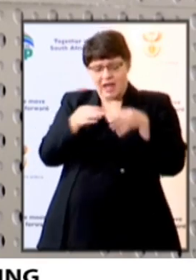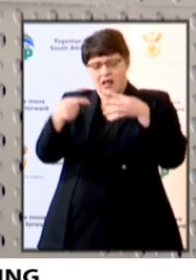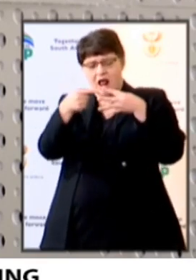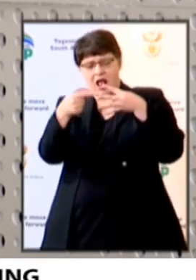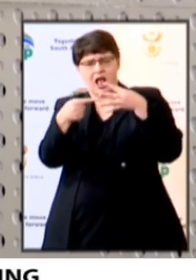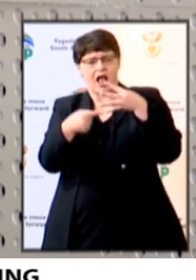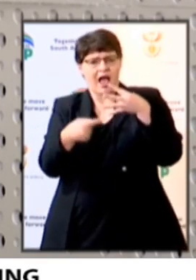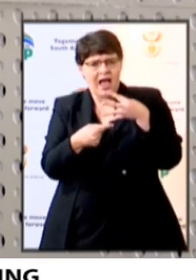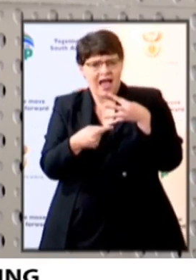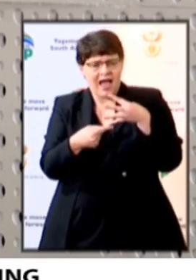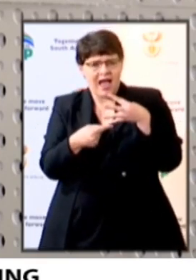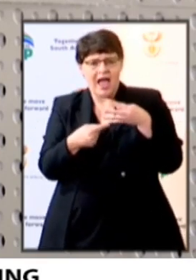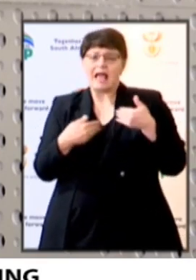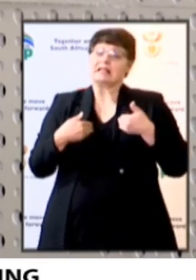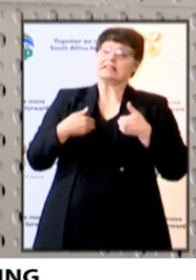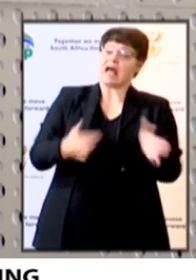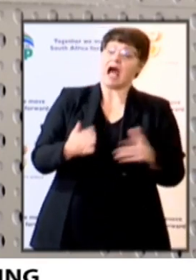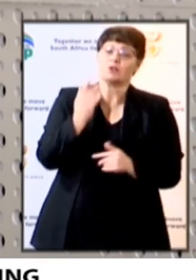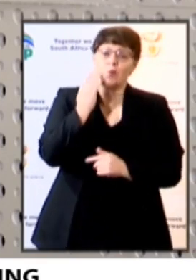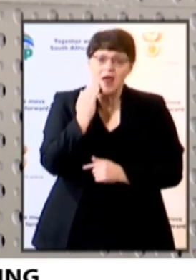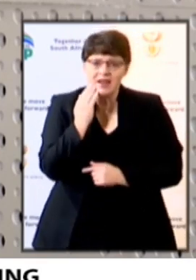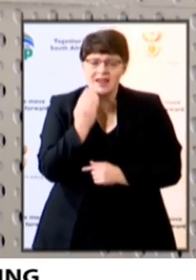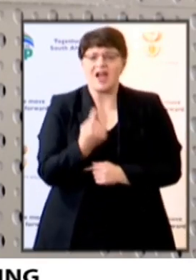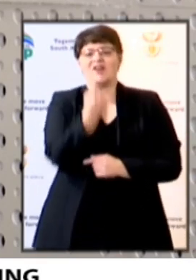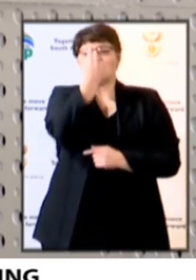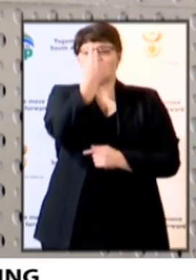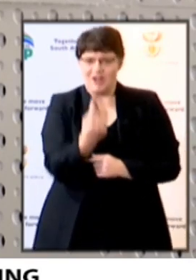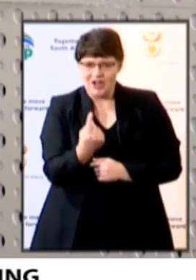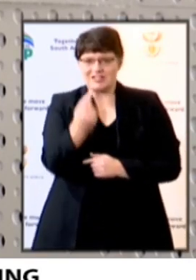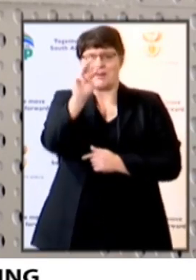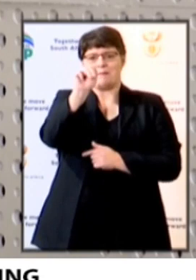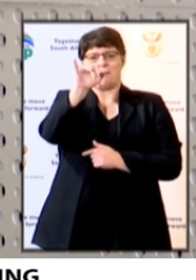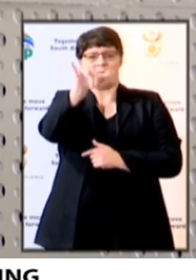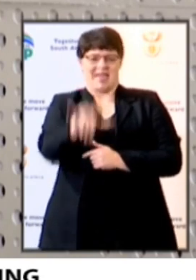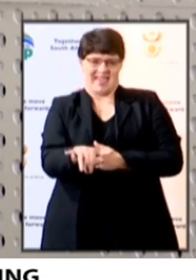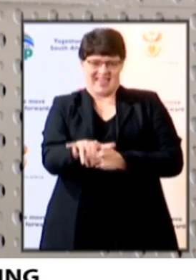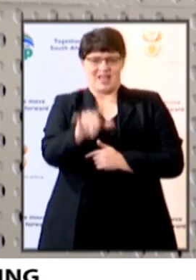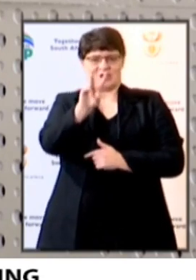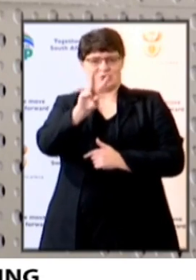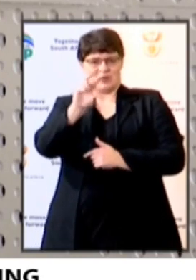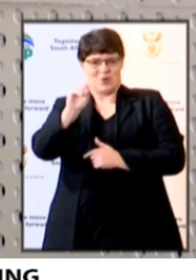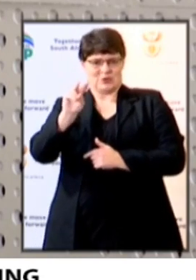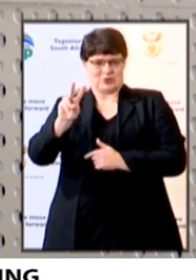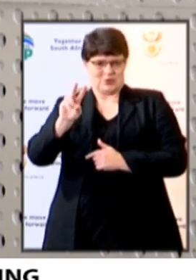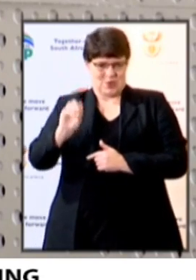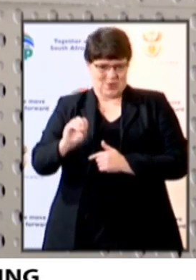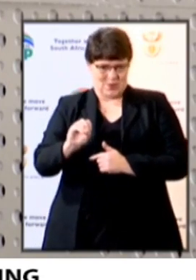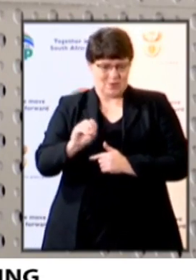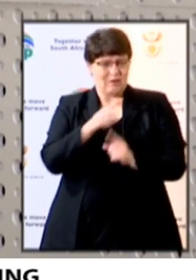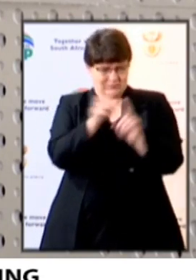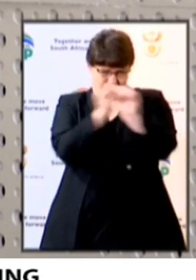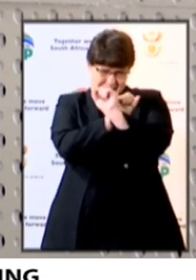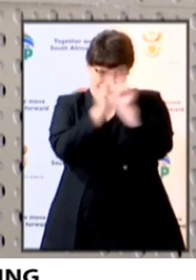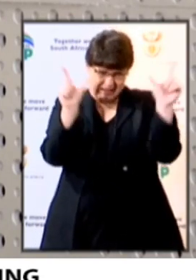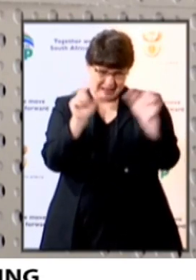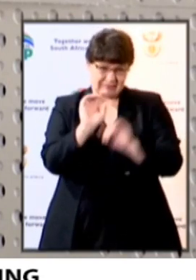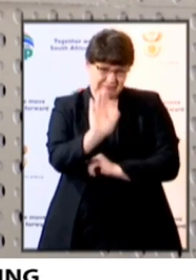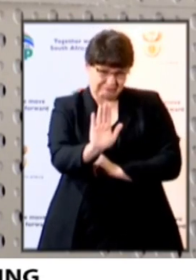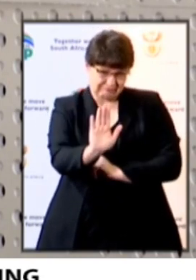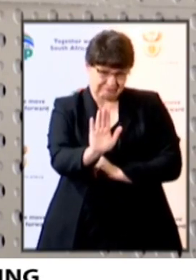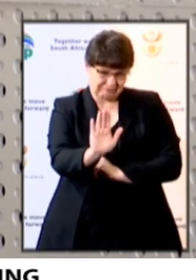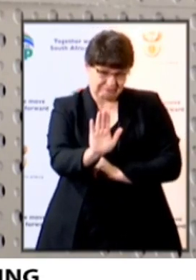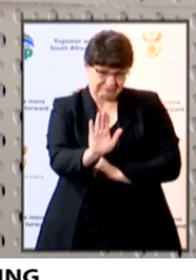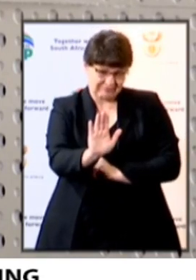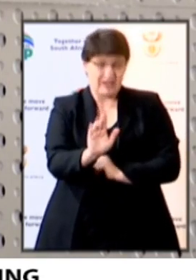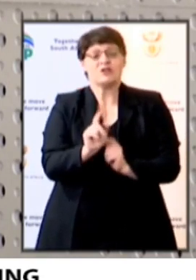only start kicking in from the 1st of May. So we just want all our people everywhere,